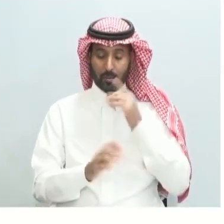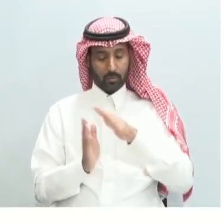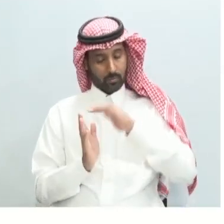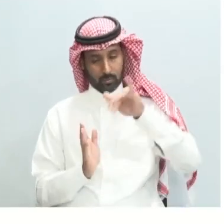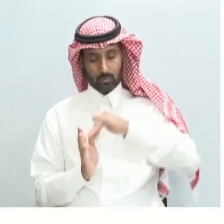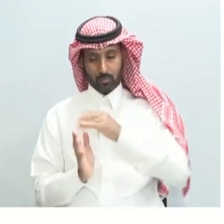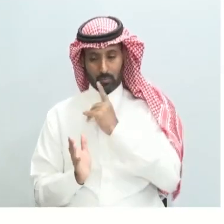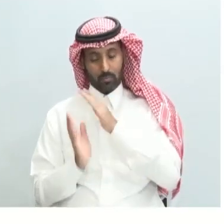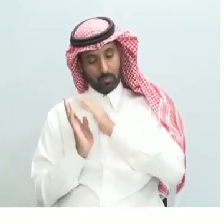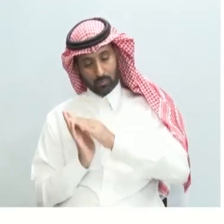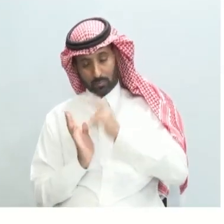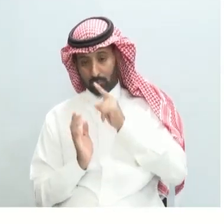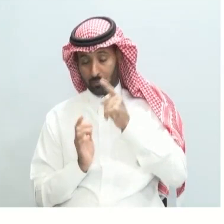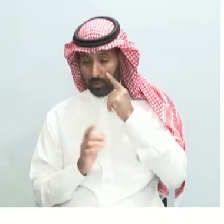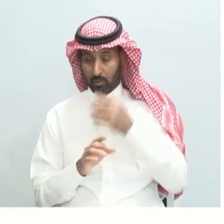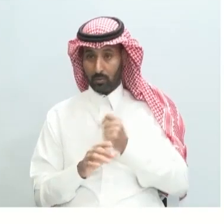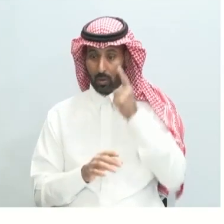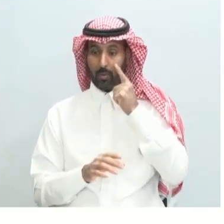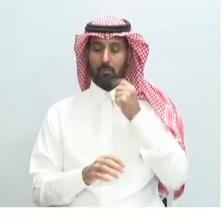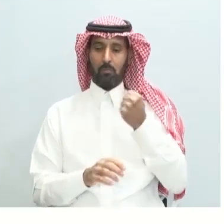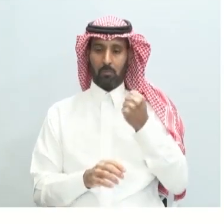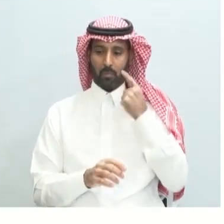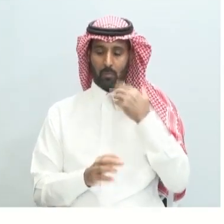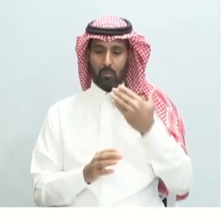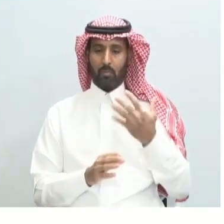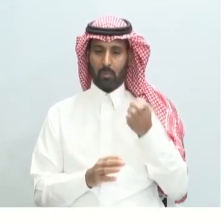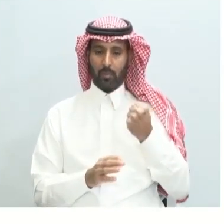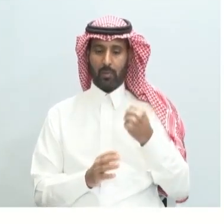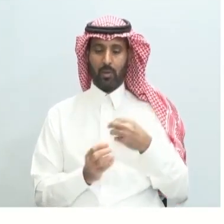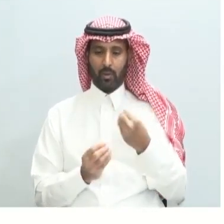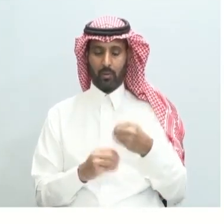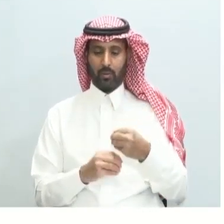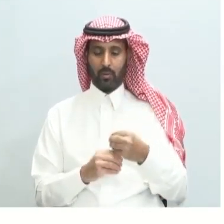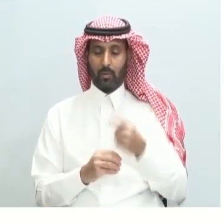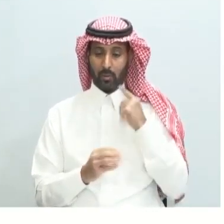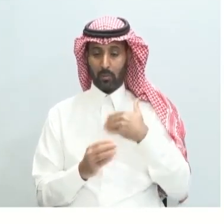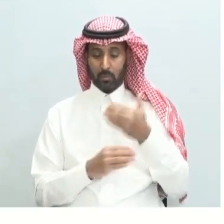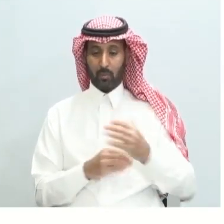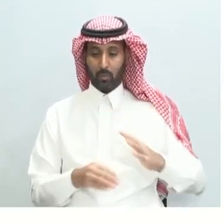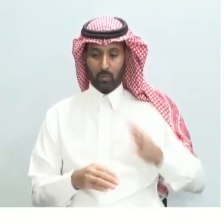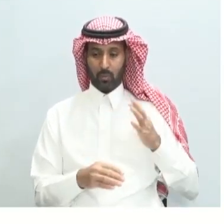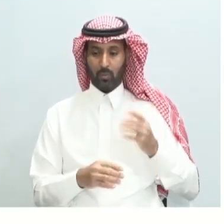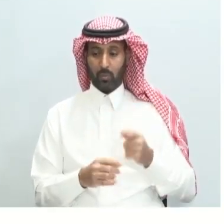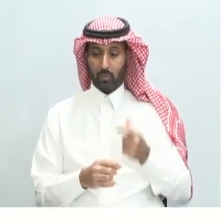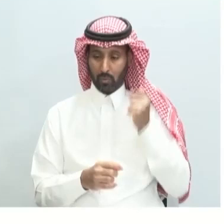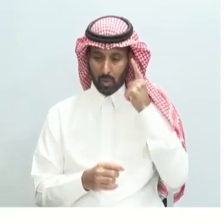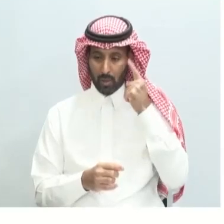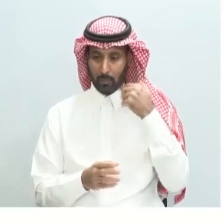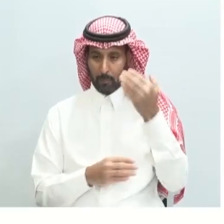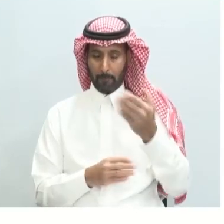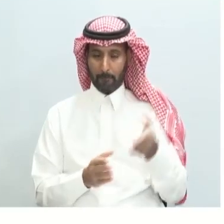Early to bed and early to rise makes you healthy, wealthy, and